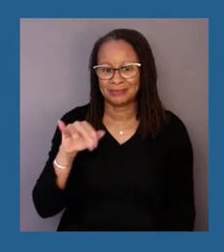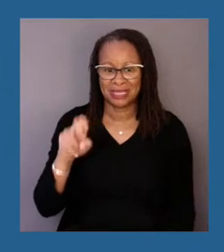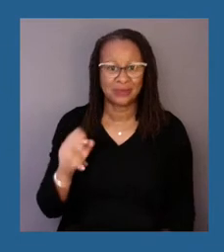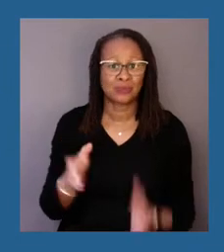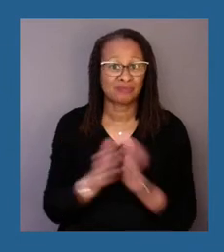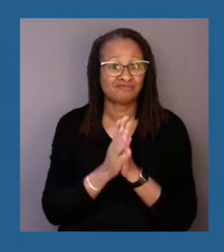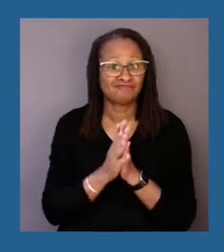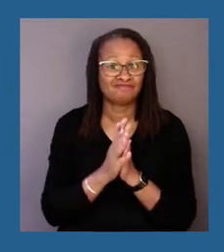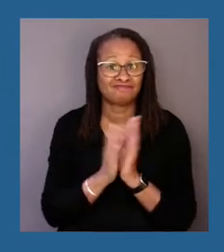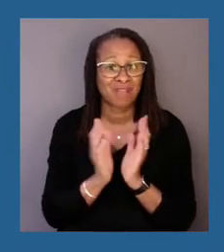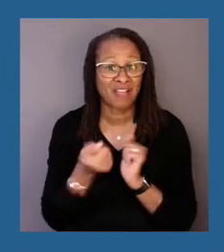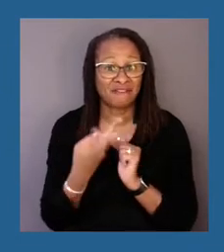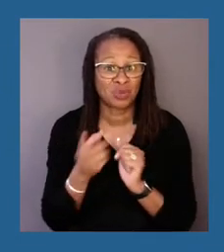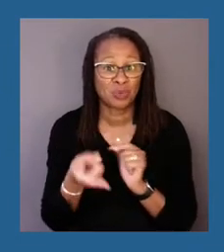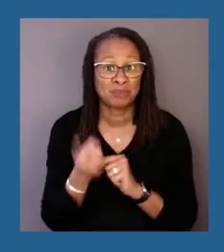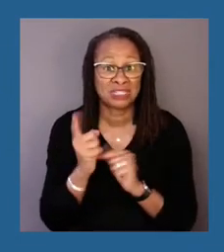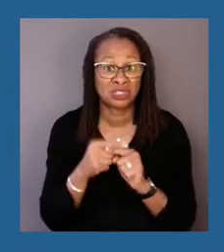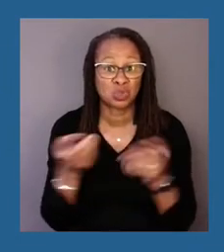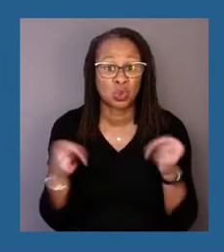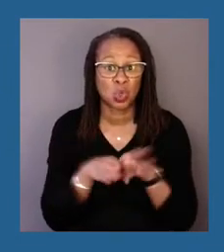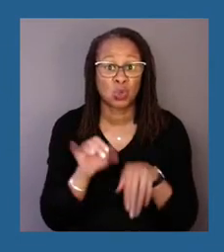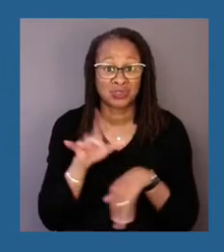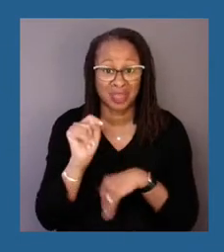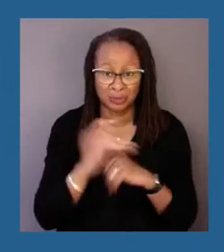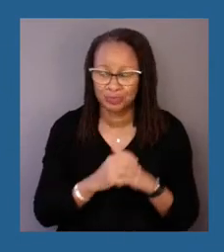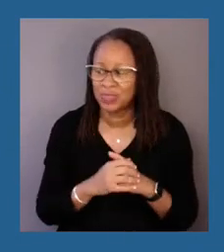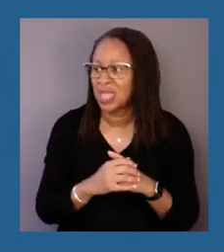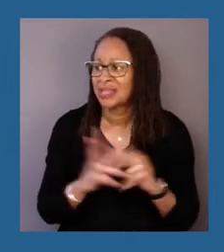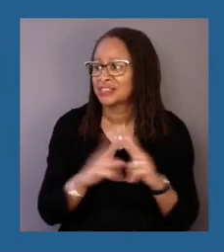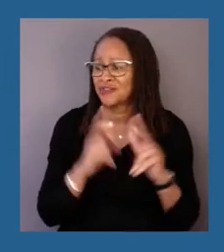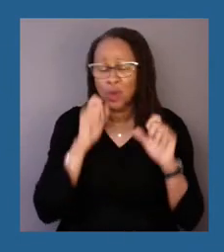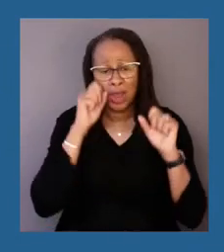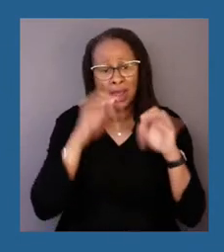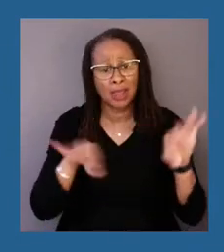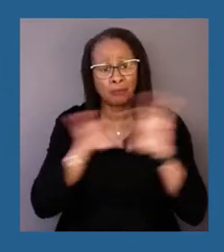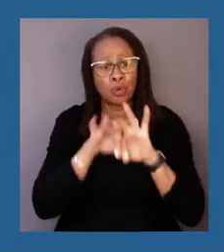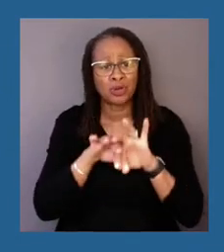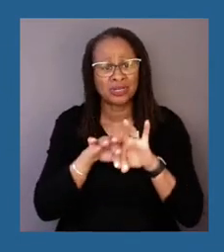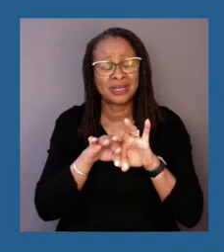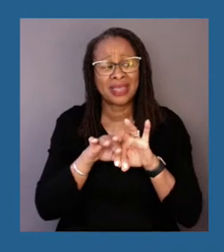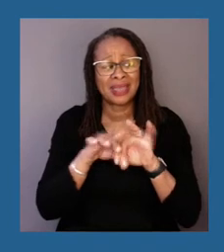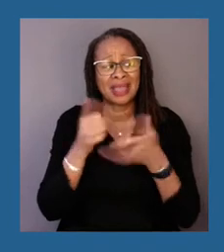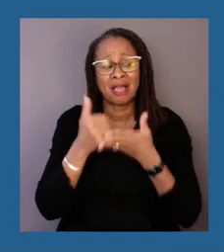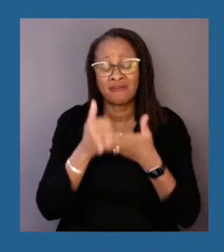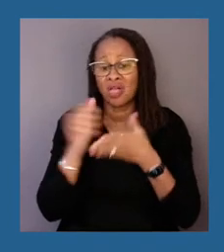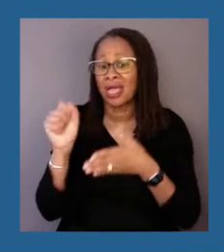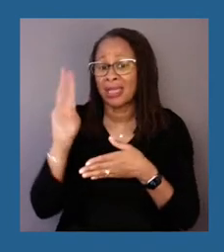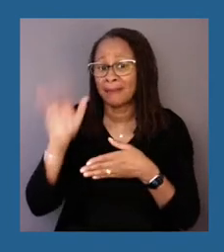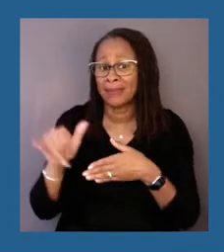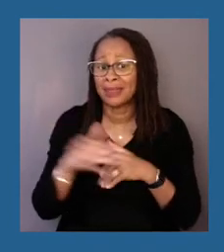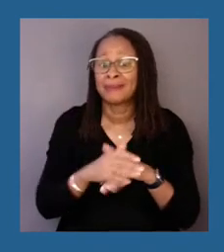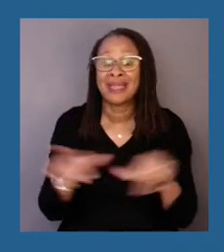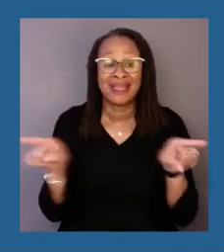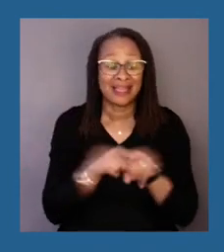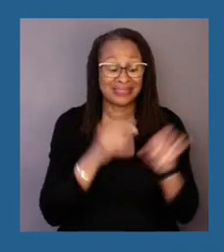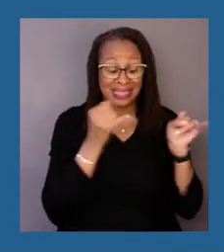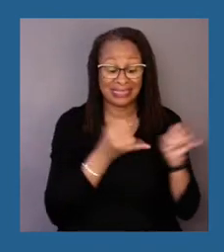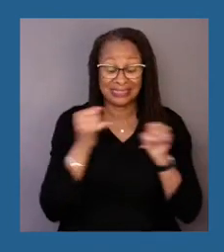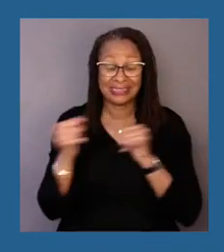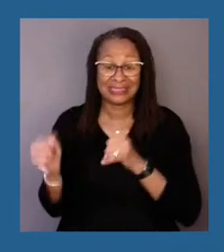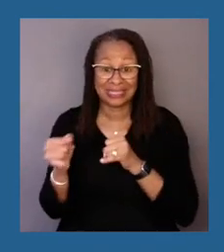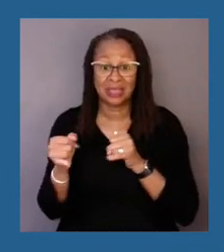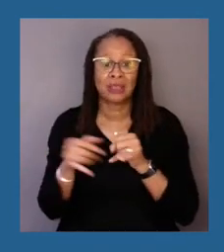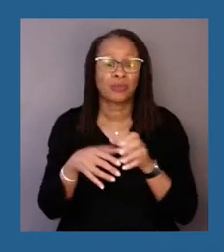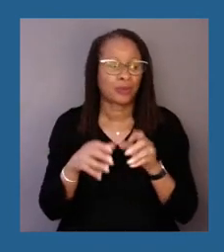to close out. I think that's extraordinarily important and helpful, Amy, because we're all as individuals definitionally outscaled